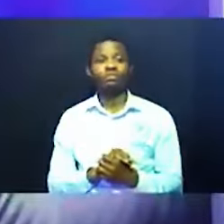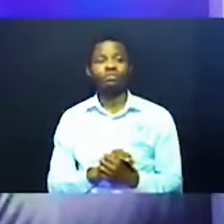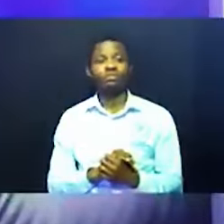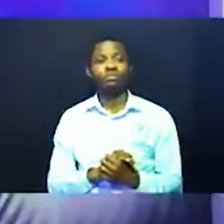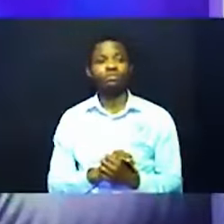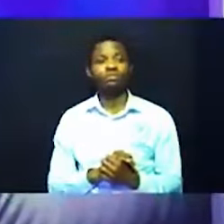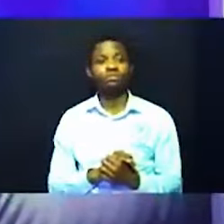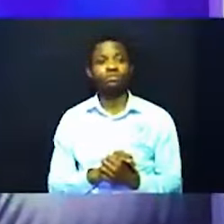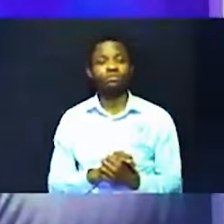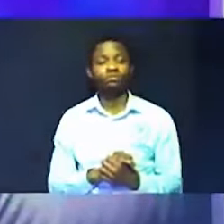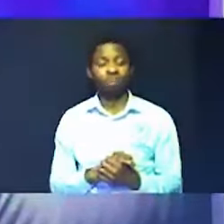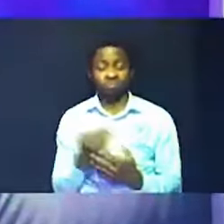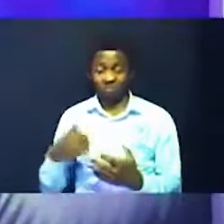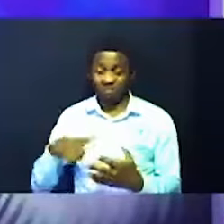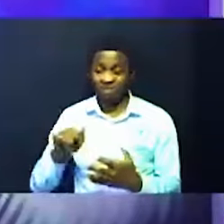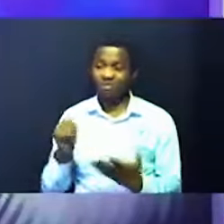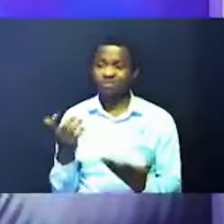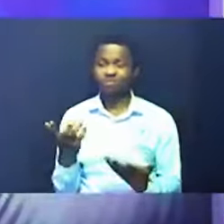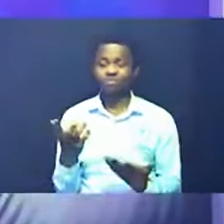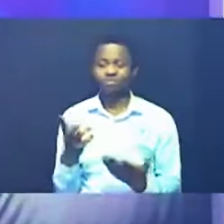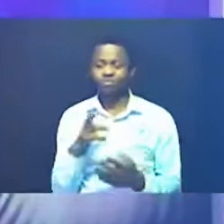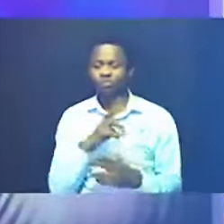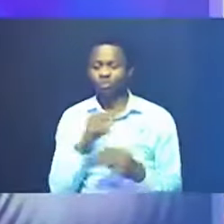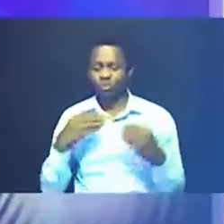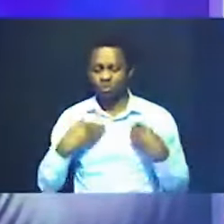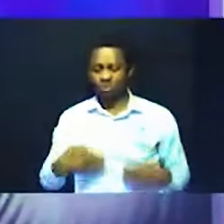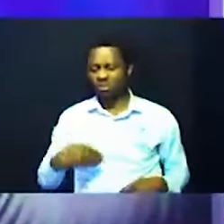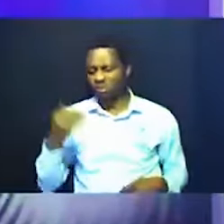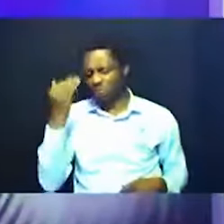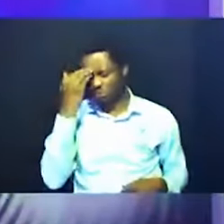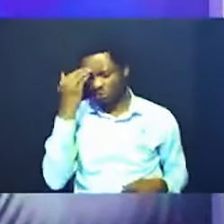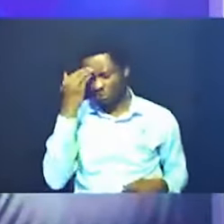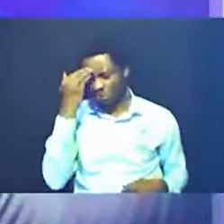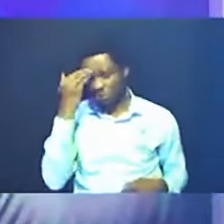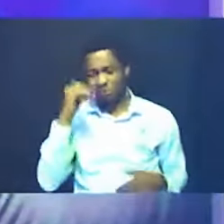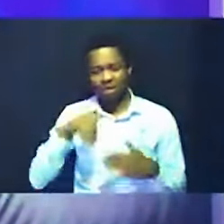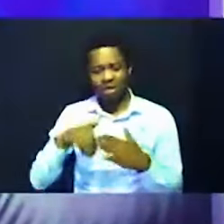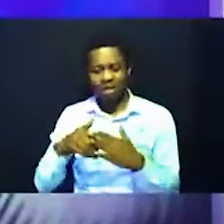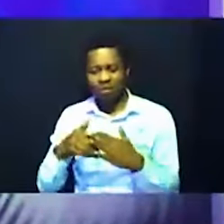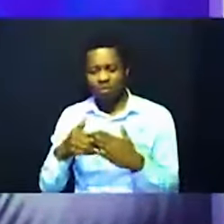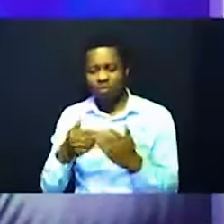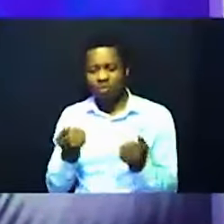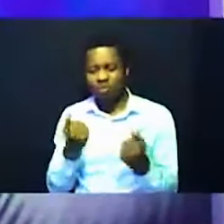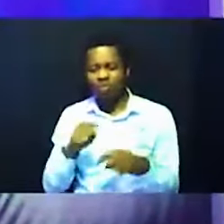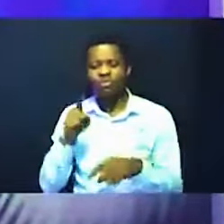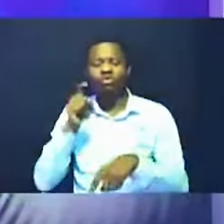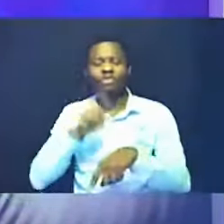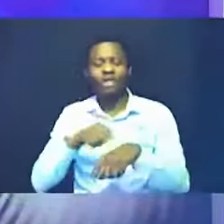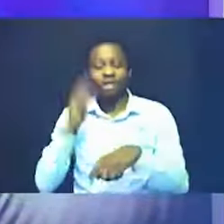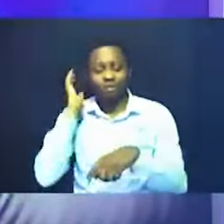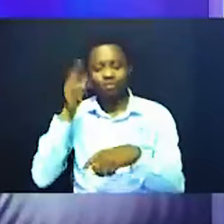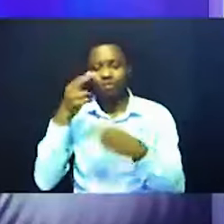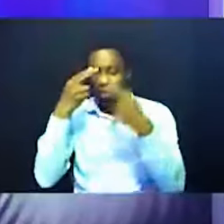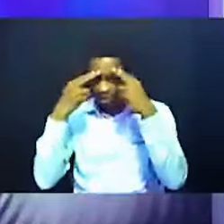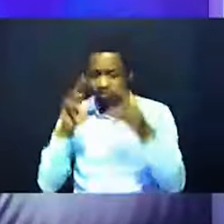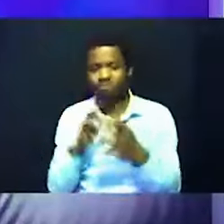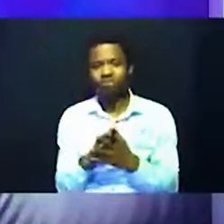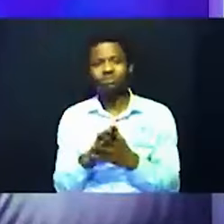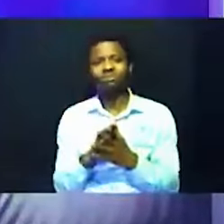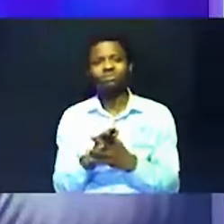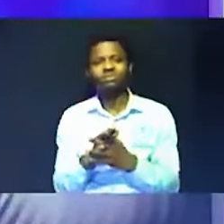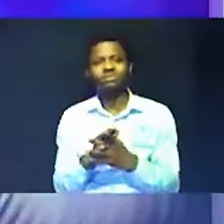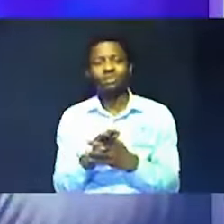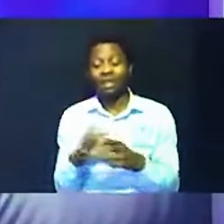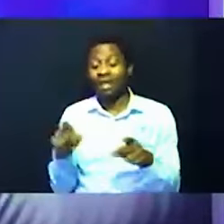verse2 moreover no one knows when their hour will come as fish